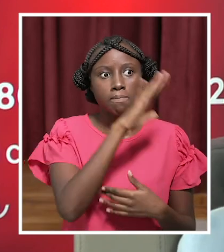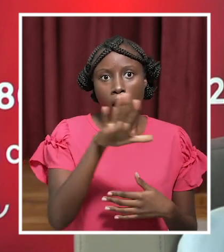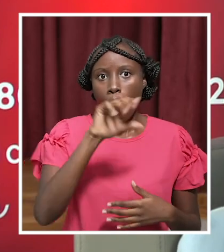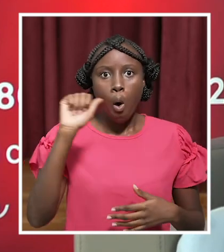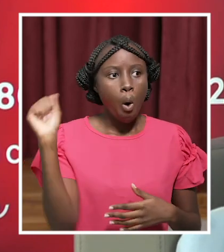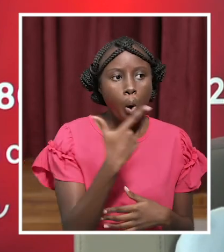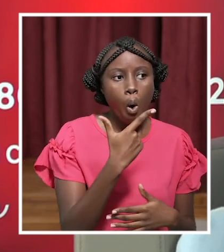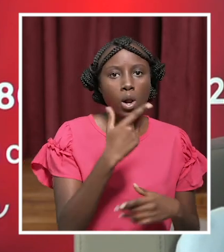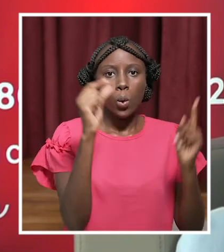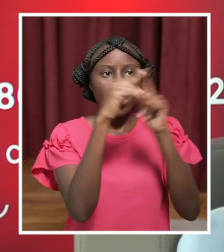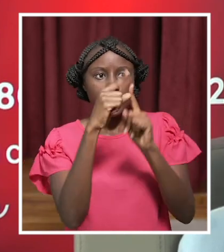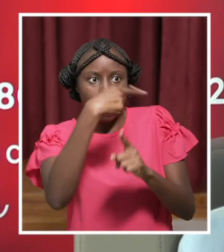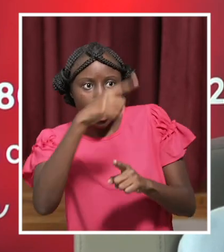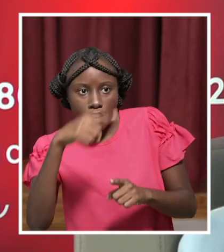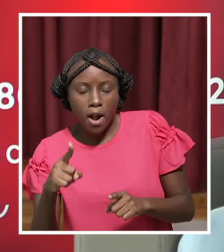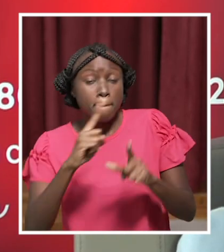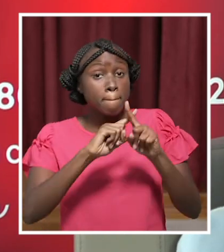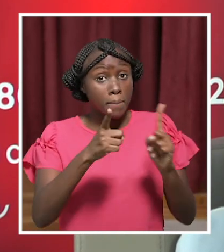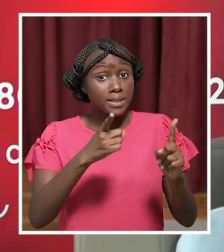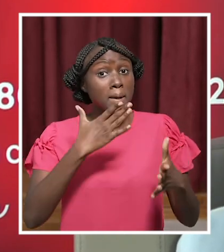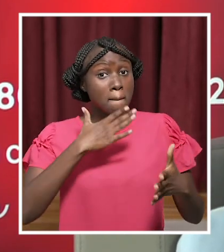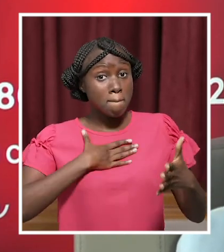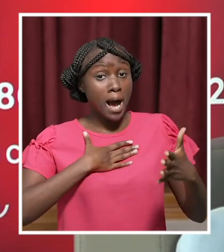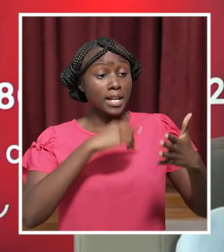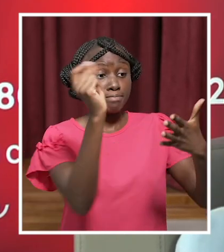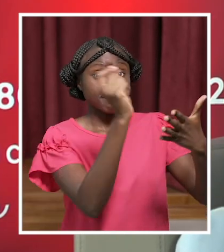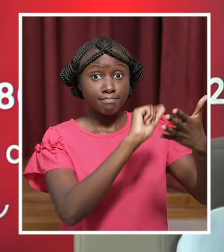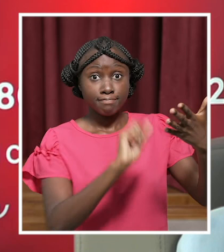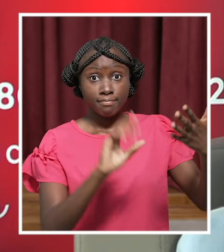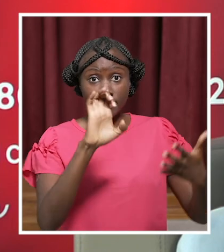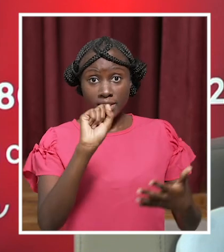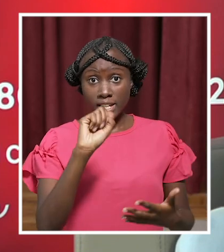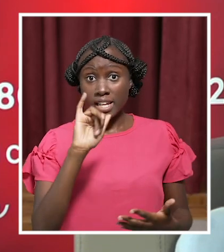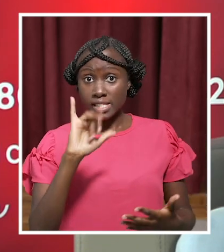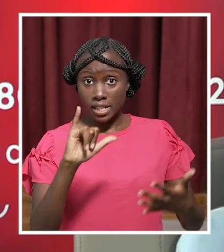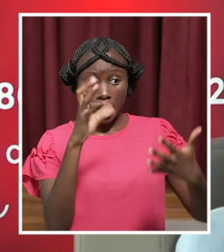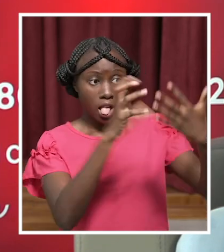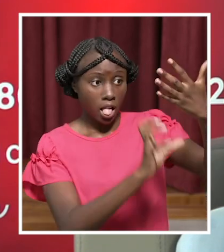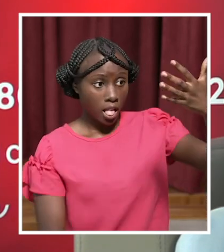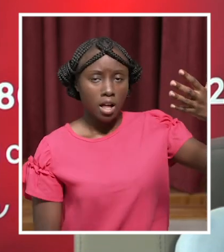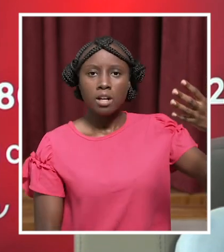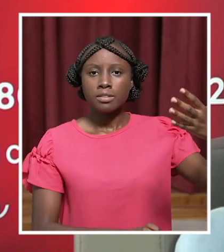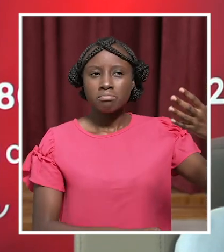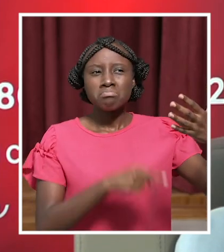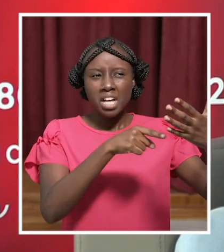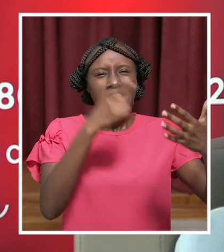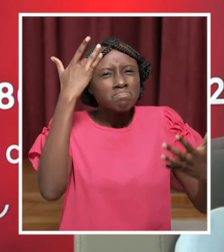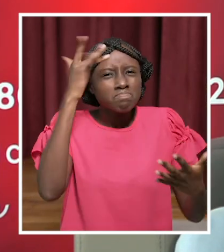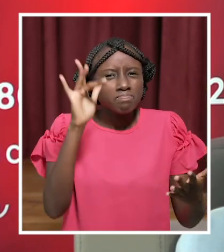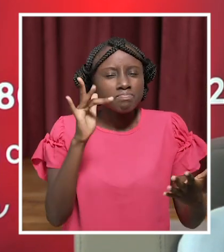my essays, but at the end of the day, my essay made sense. And so that's why I keep on saying it's not our inability to